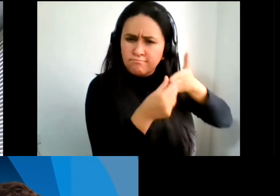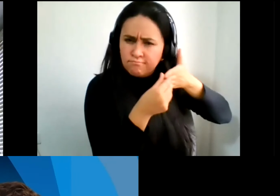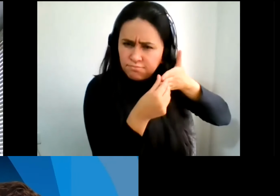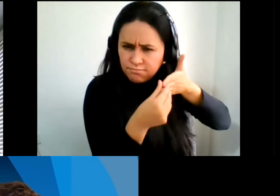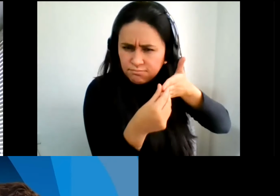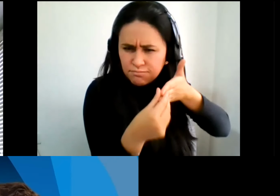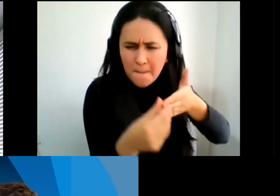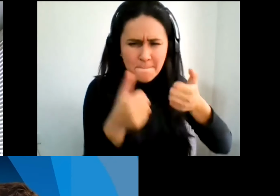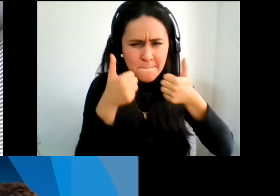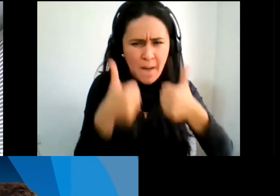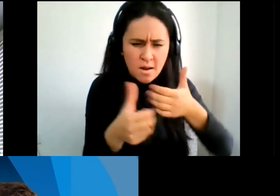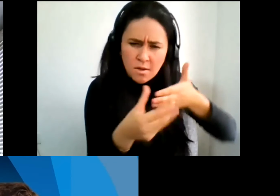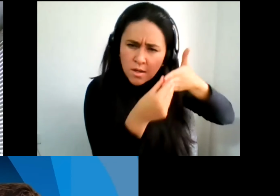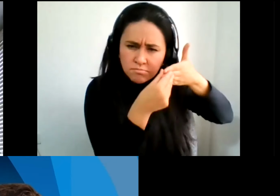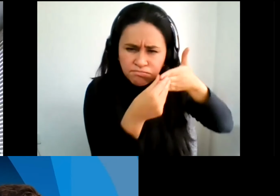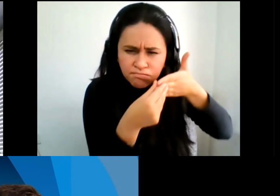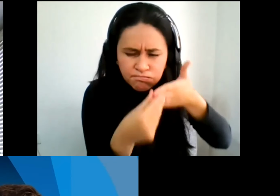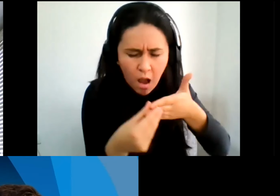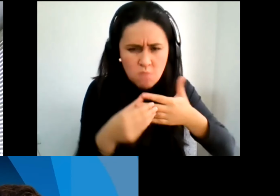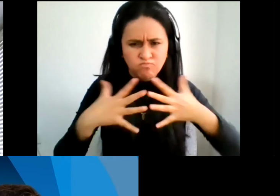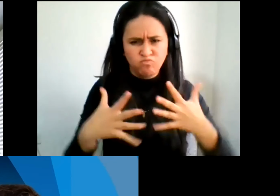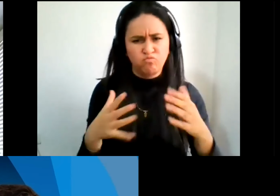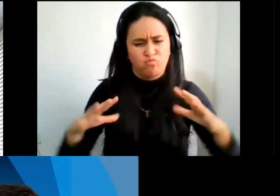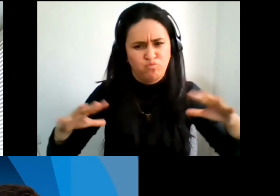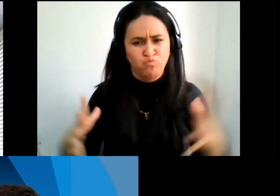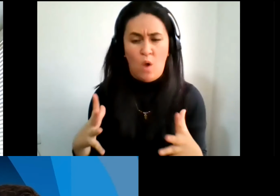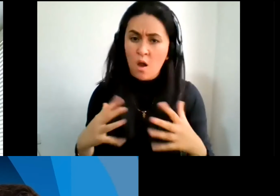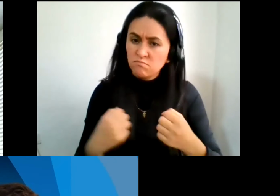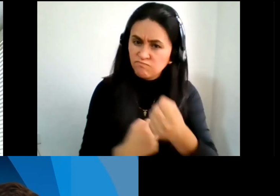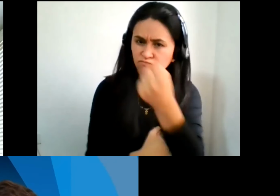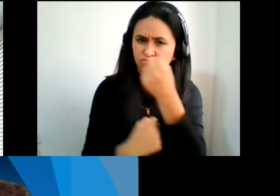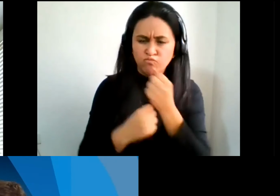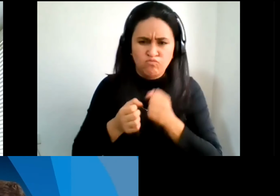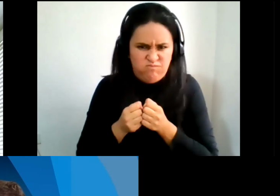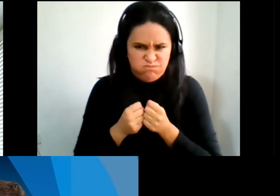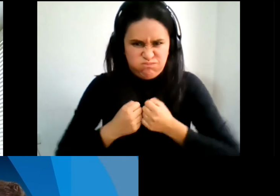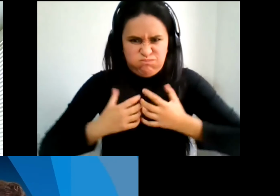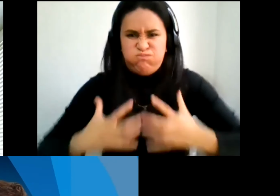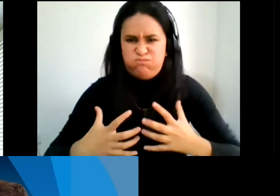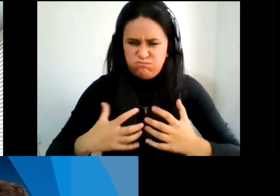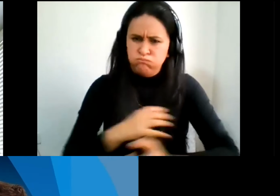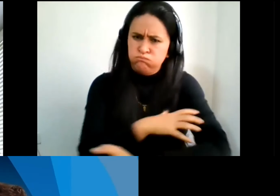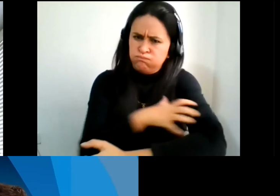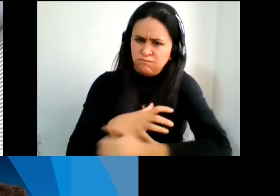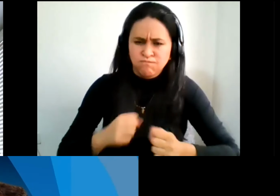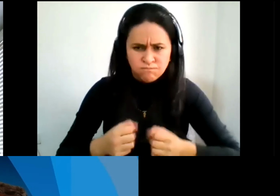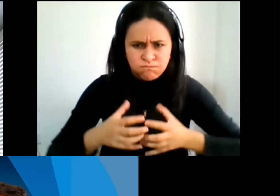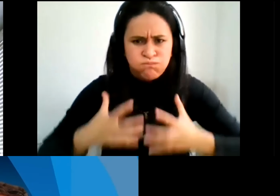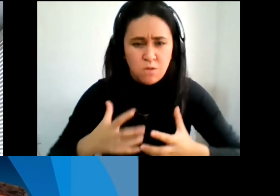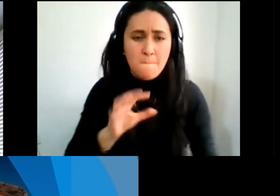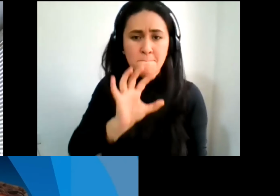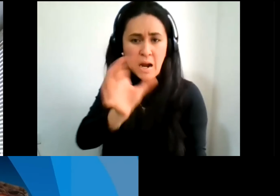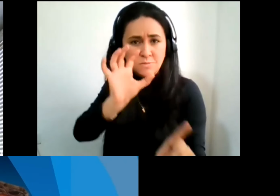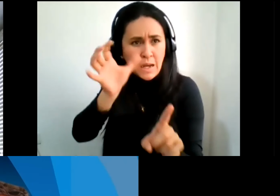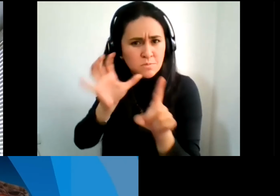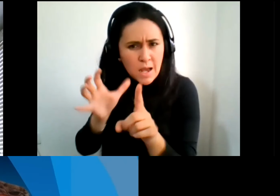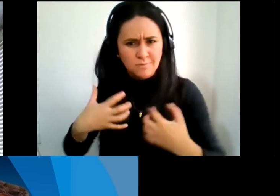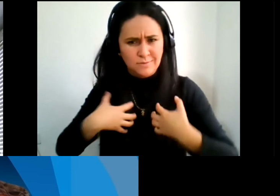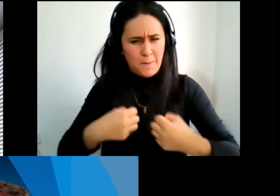excellent guide for the roadmap that seeks to strengthen those critical capacities in the